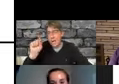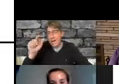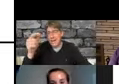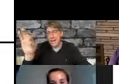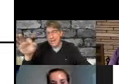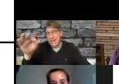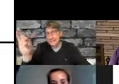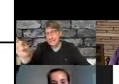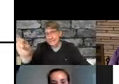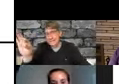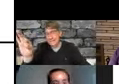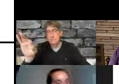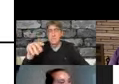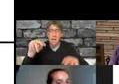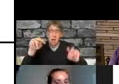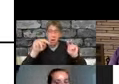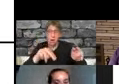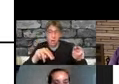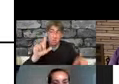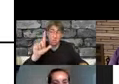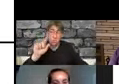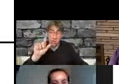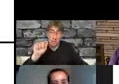2020 ridership and found little difference.